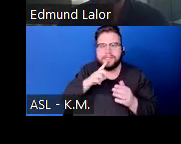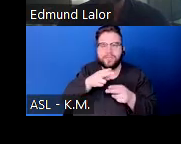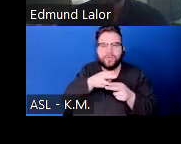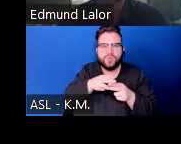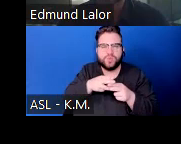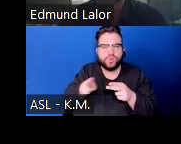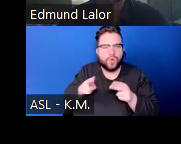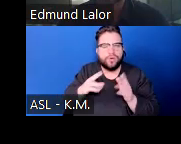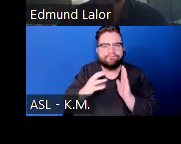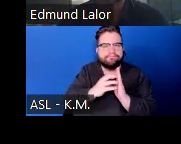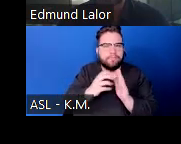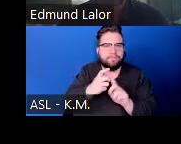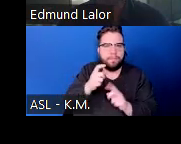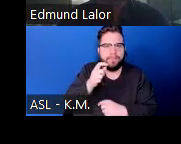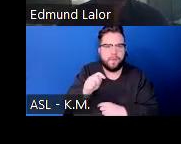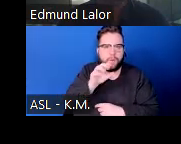the Sea.